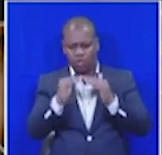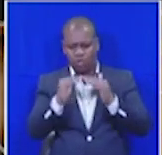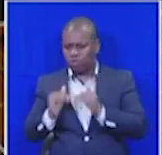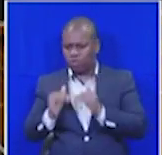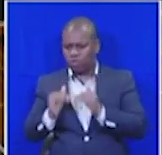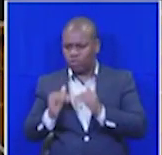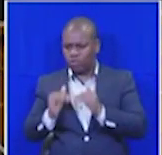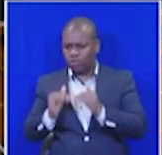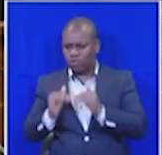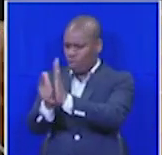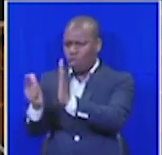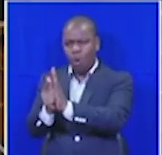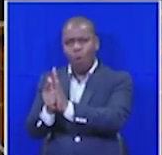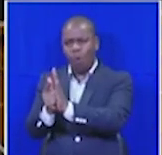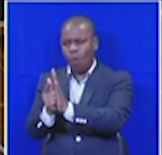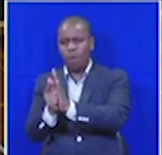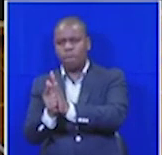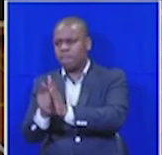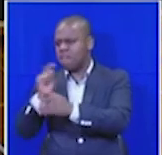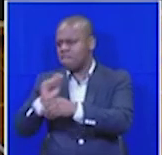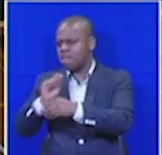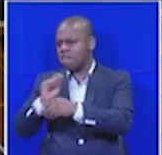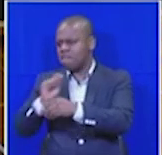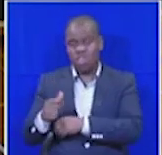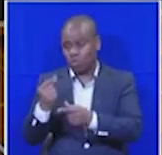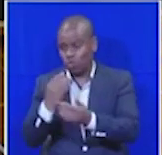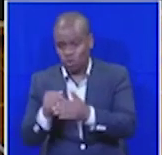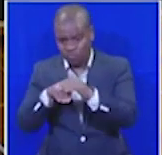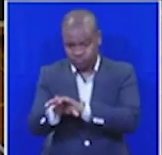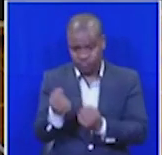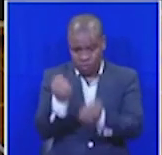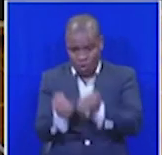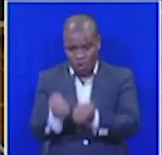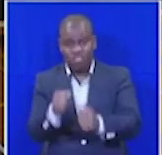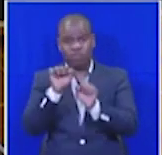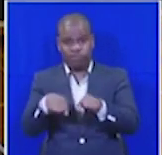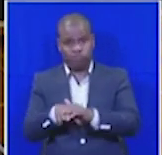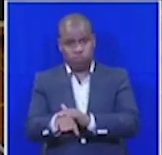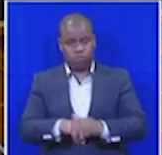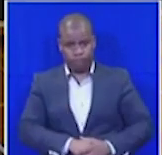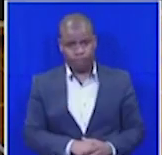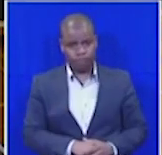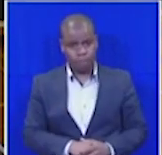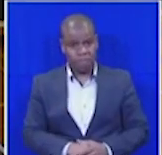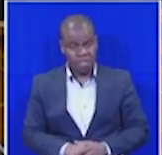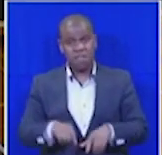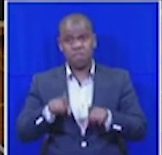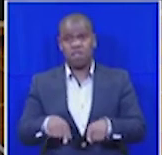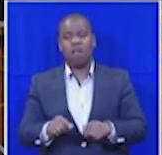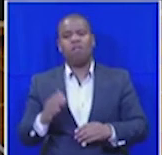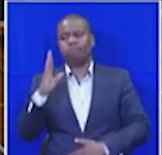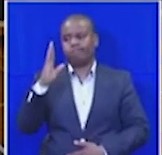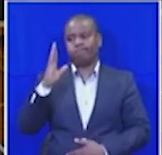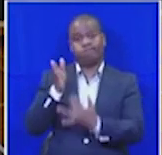fees since 2009 to fight Mr. Zuma's court battles. We cannot support a presidency budget. Point of order.